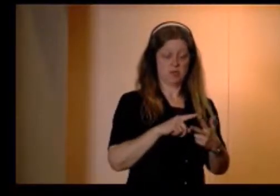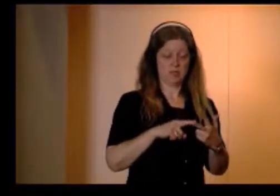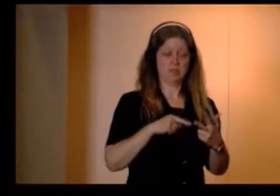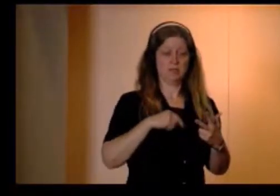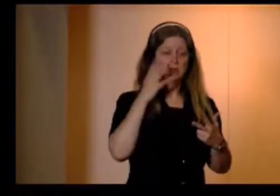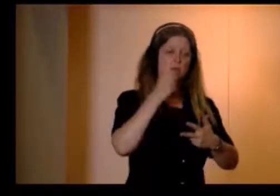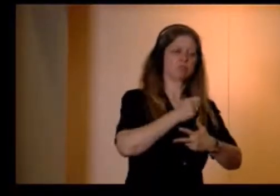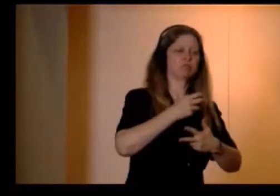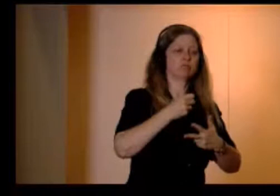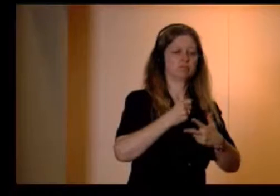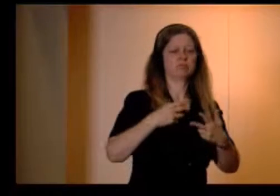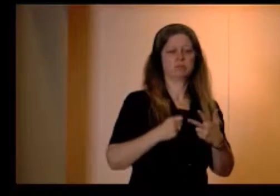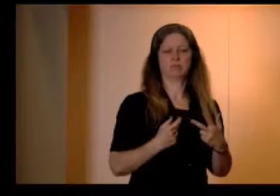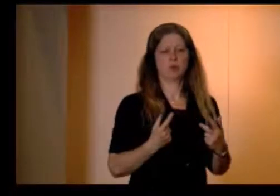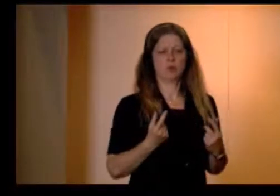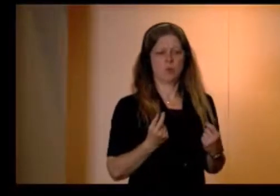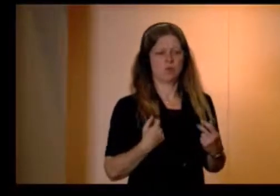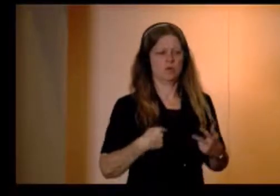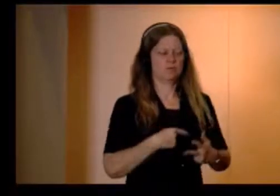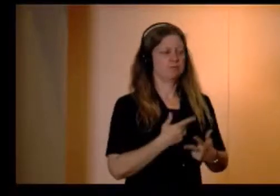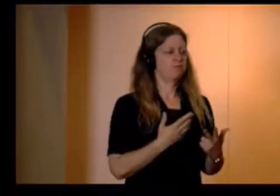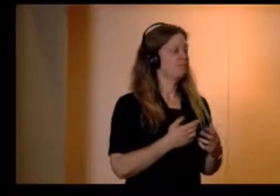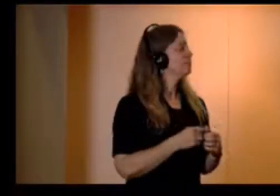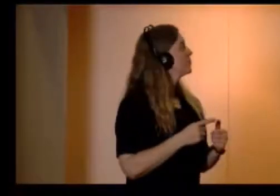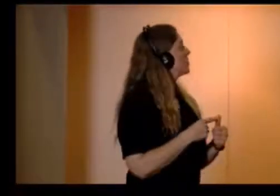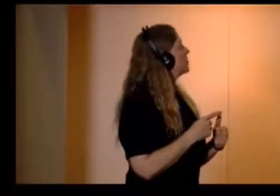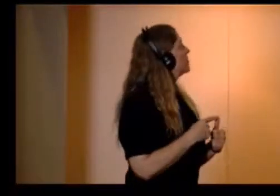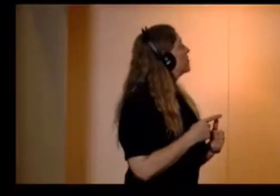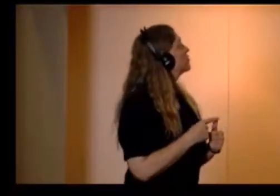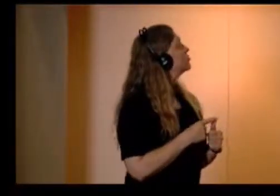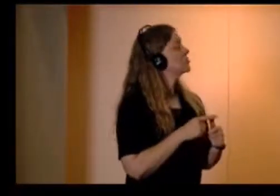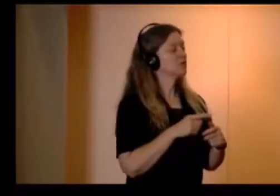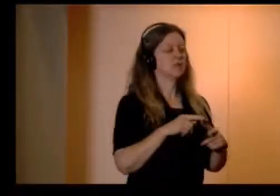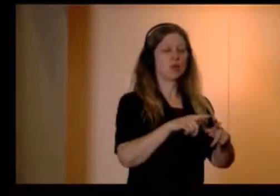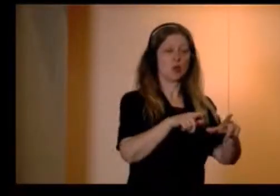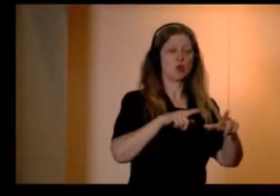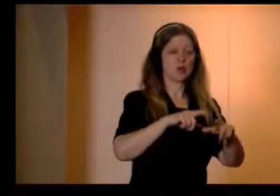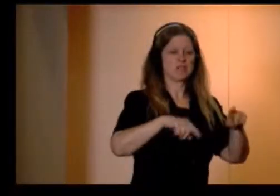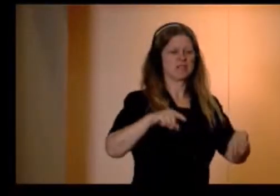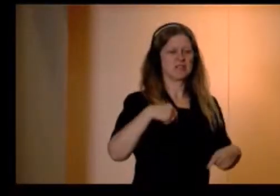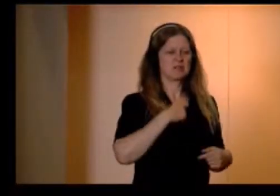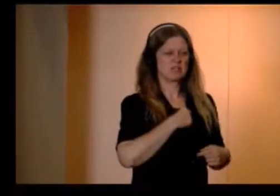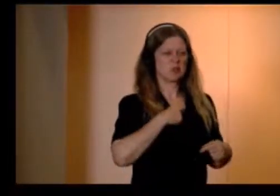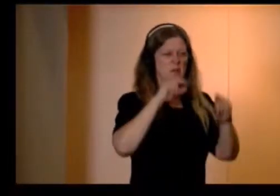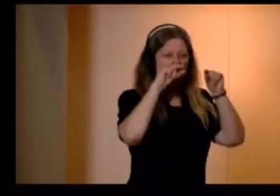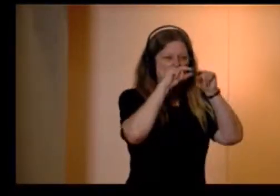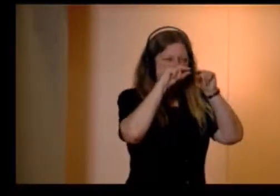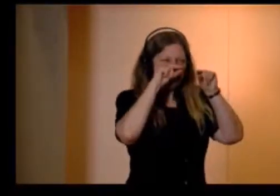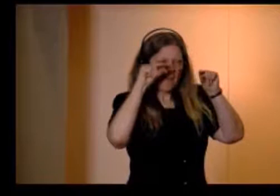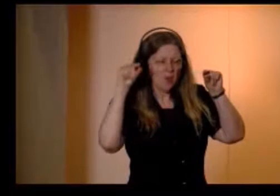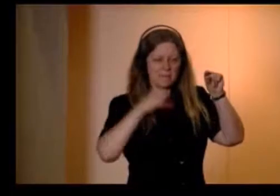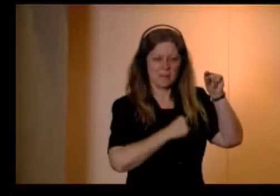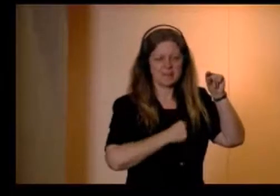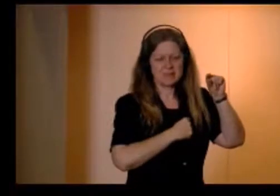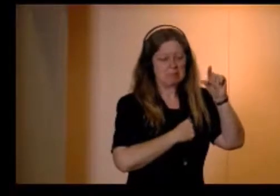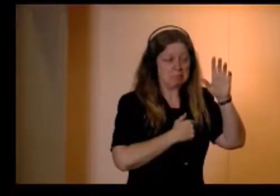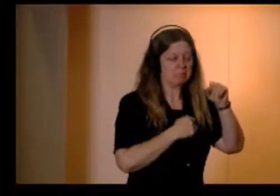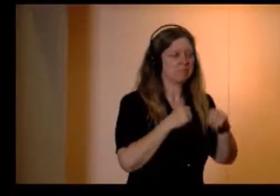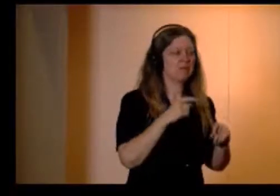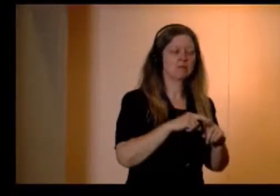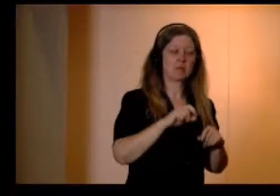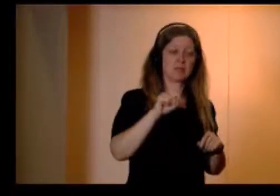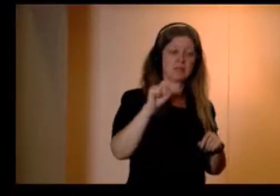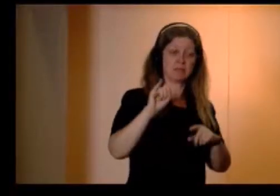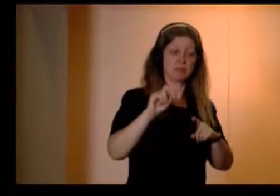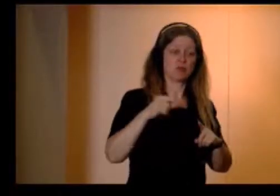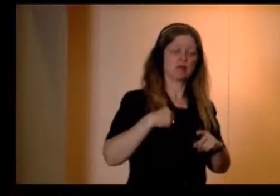doing in each of these areas. So first off, there's a diversity of locations, and I'm sorry that the type is just a little bit small here. But the Smithsonian is made up